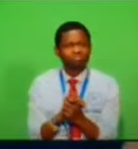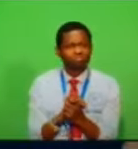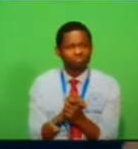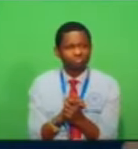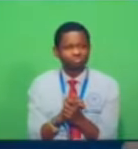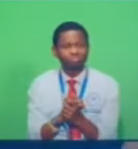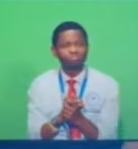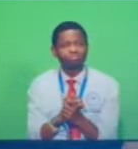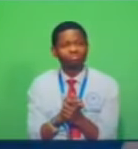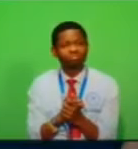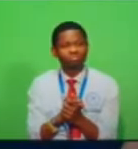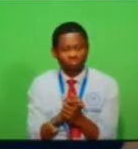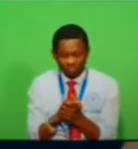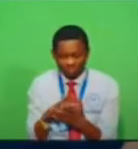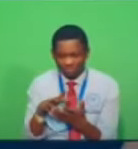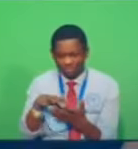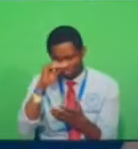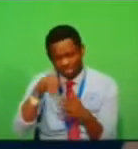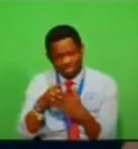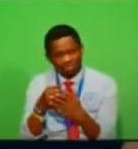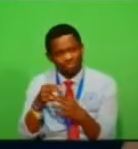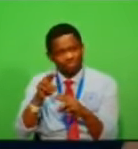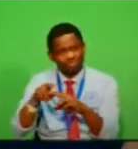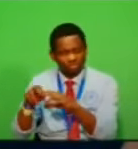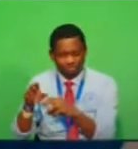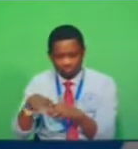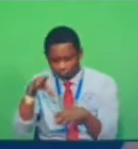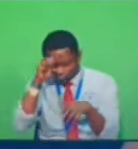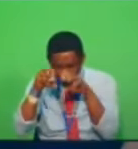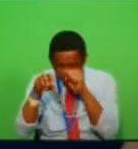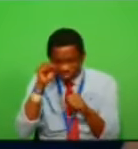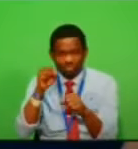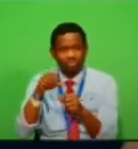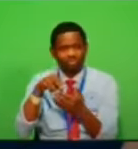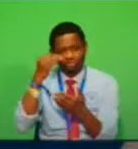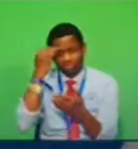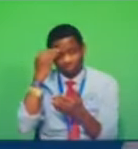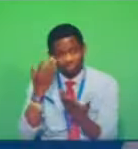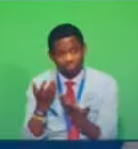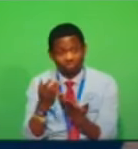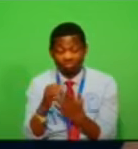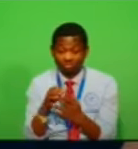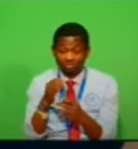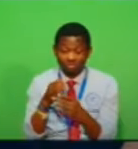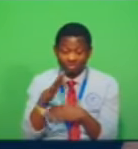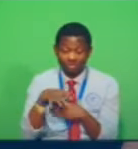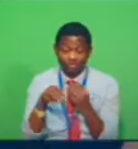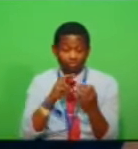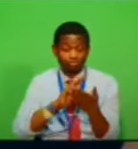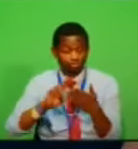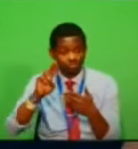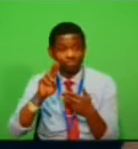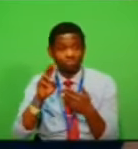room and absorb knowledge. And so by the time I got to college, I already had about 5 years of corporate experience. By